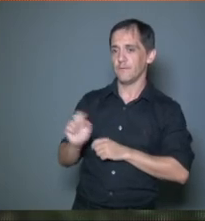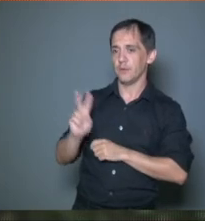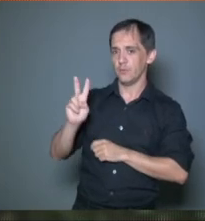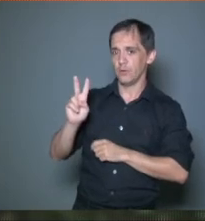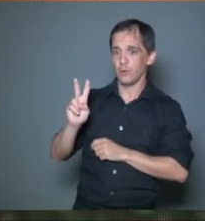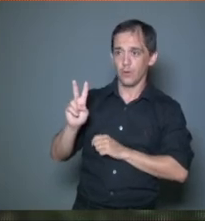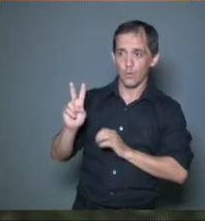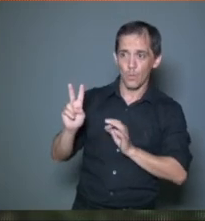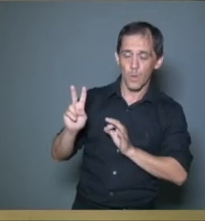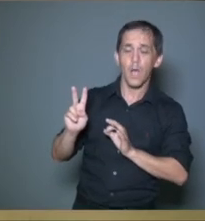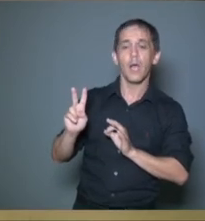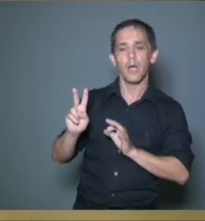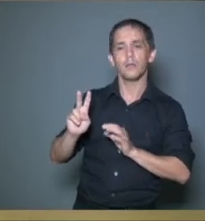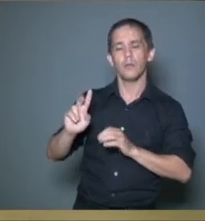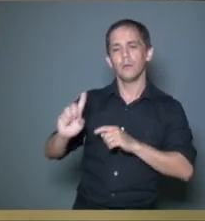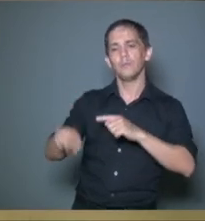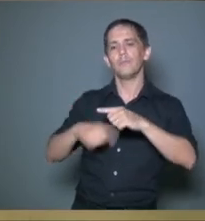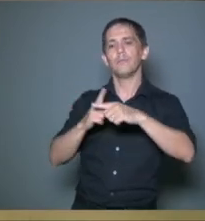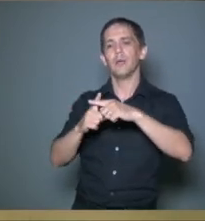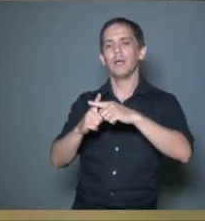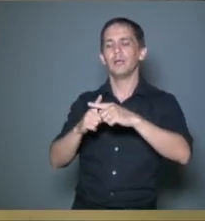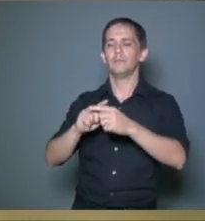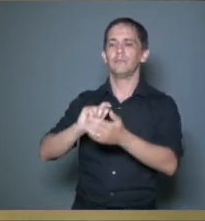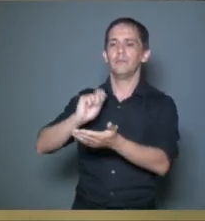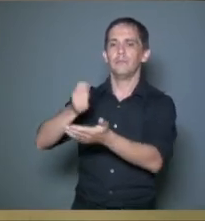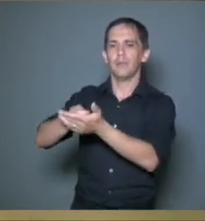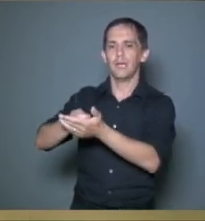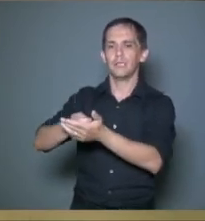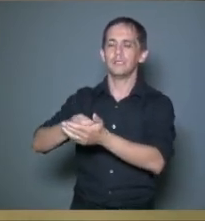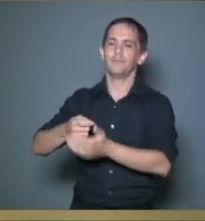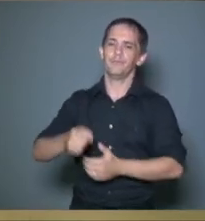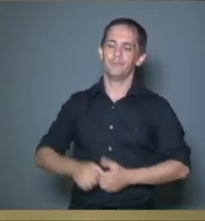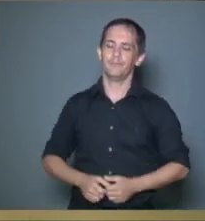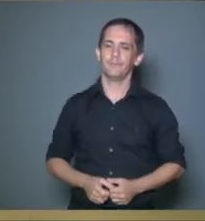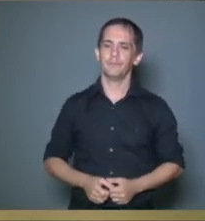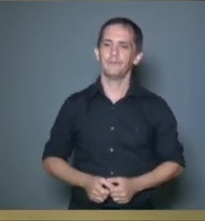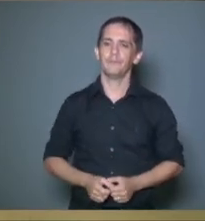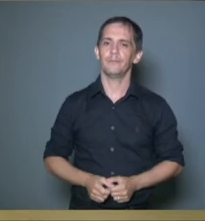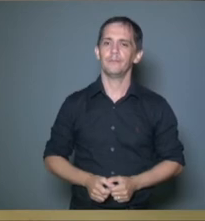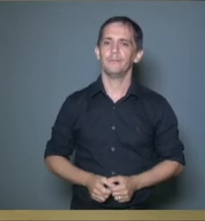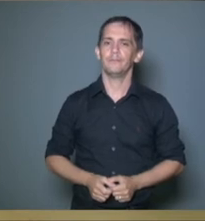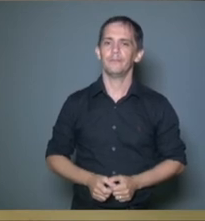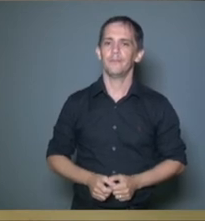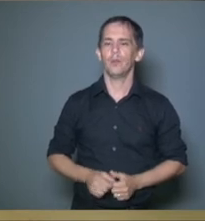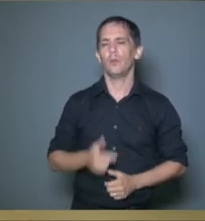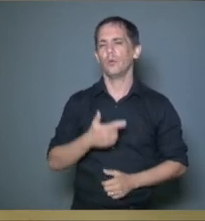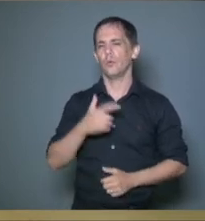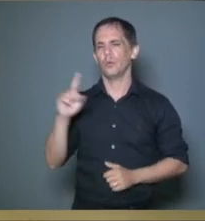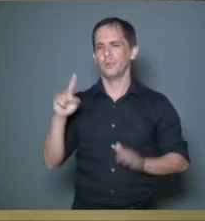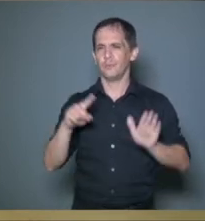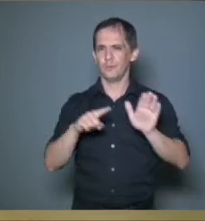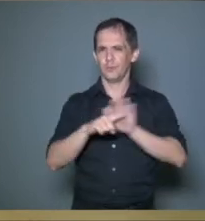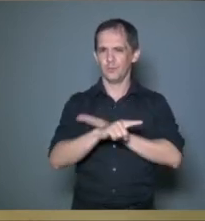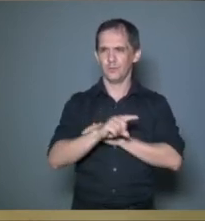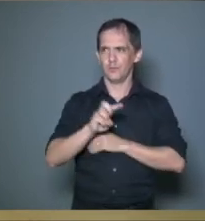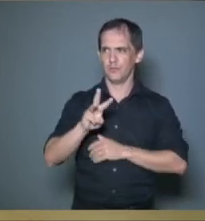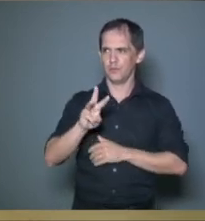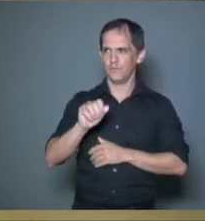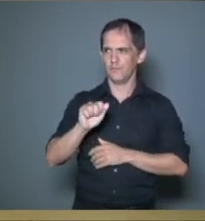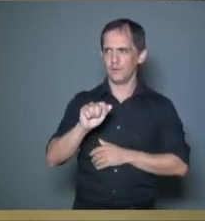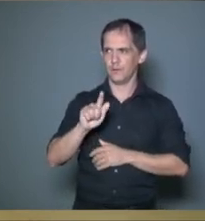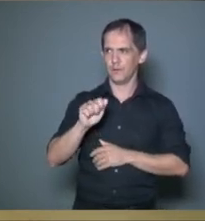value. Possibly we might have additional dividend payouts. Thank you, Ivo. Next, coming